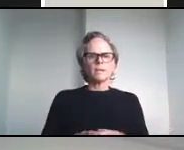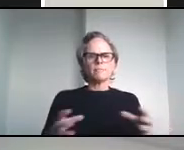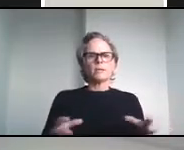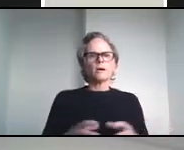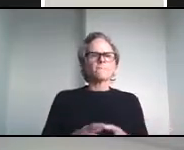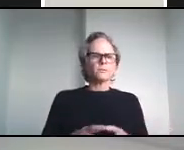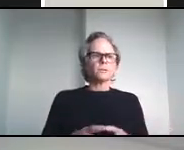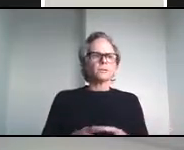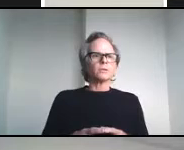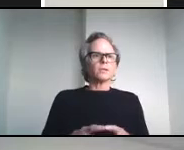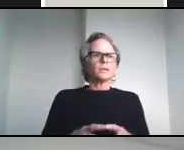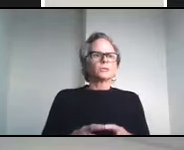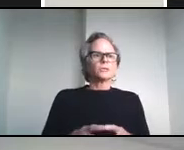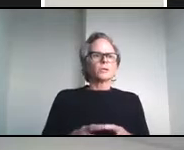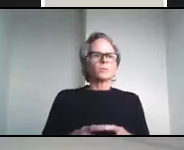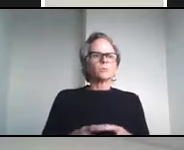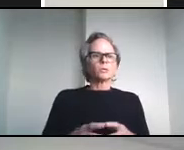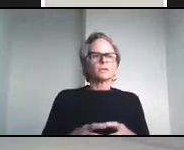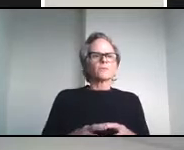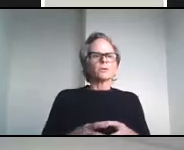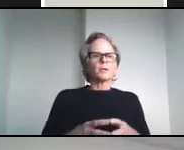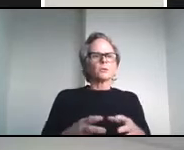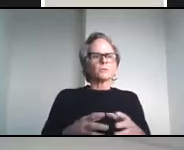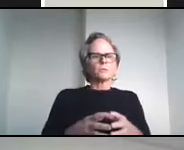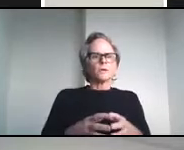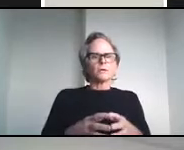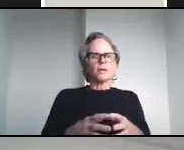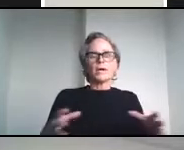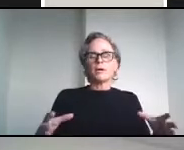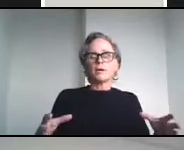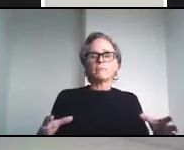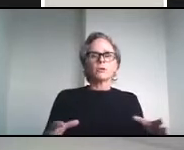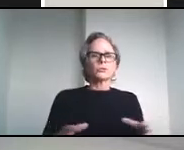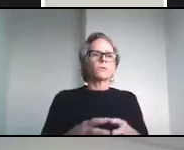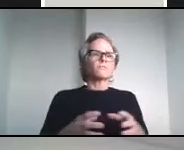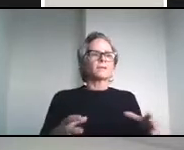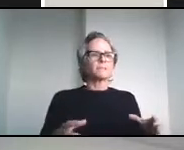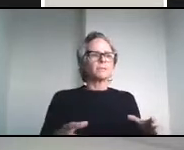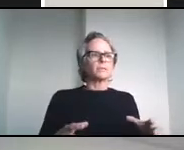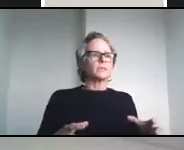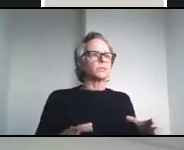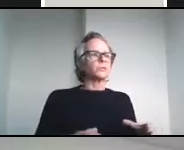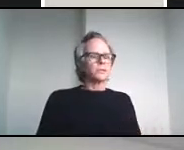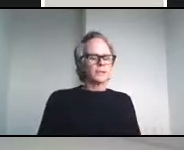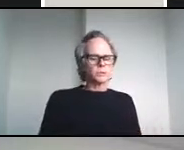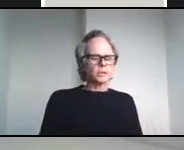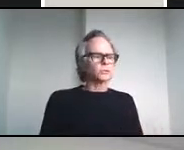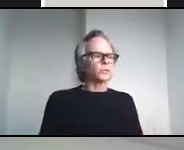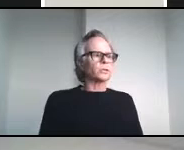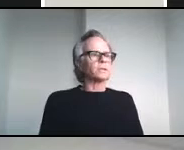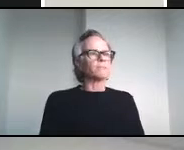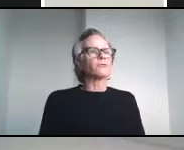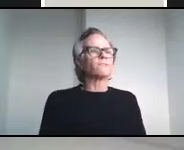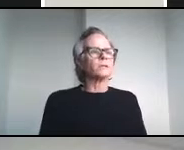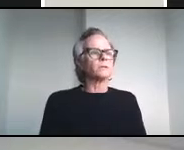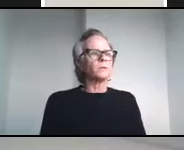programming that can be offered here. So in other words, we're looking for greater area, but also more flexibility in using that. So that's